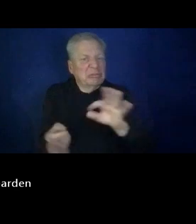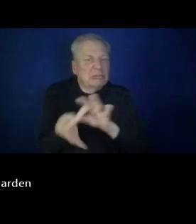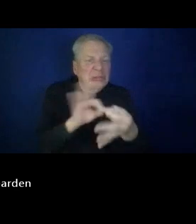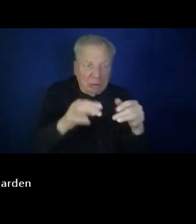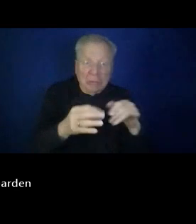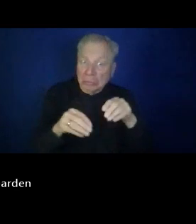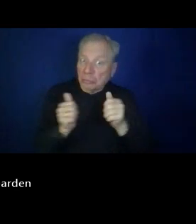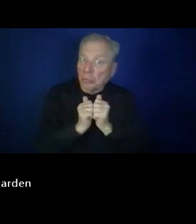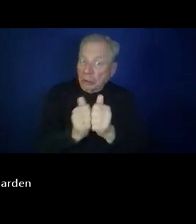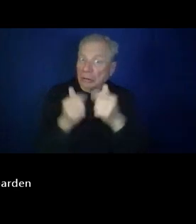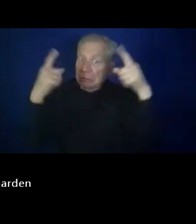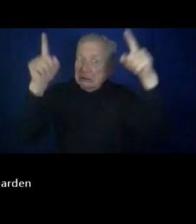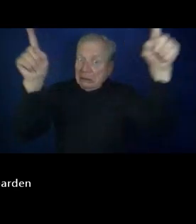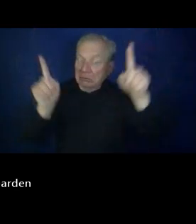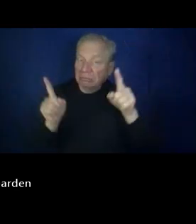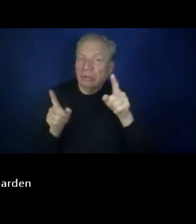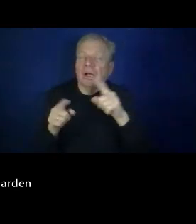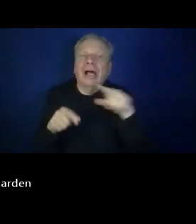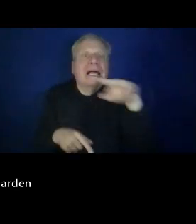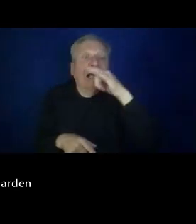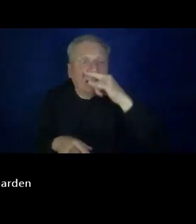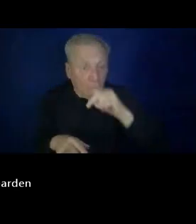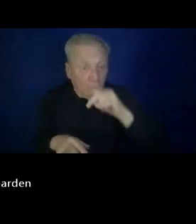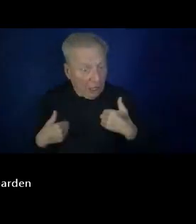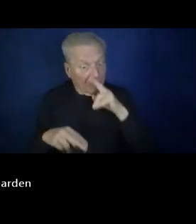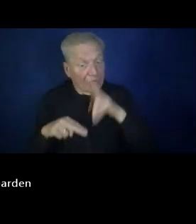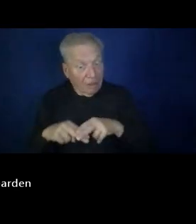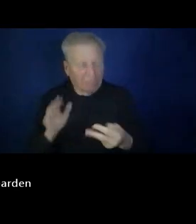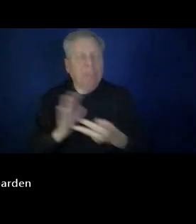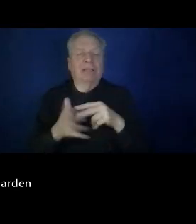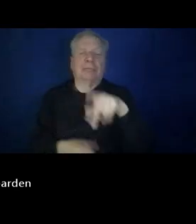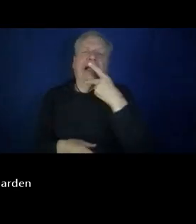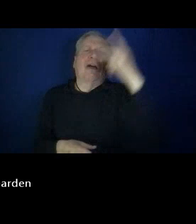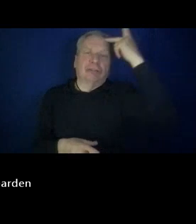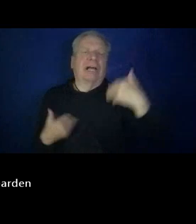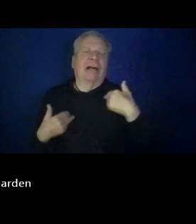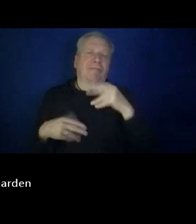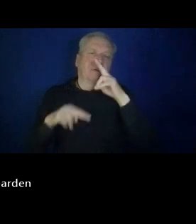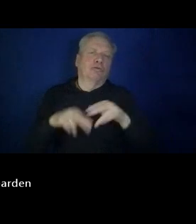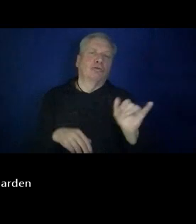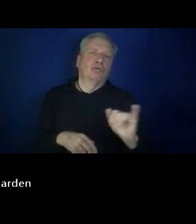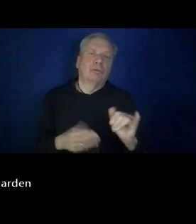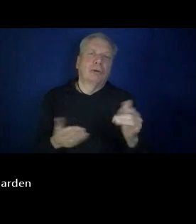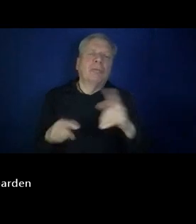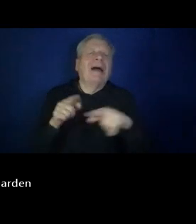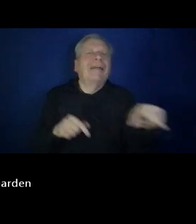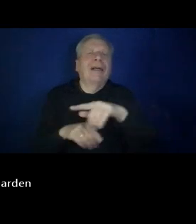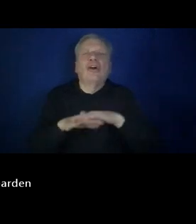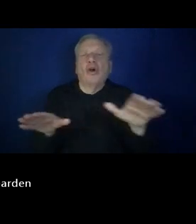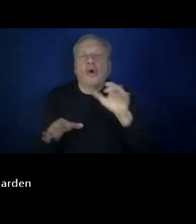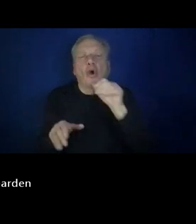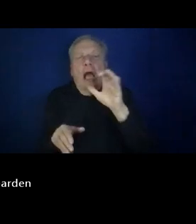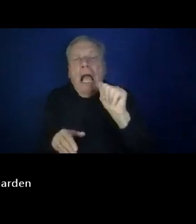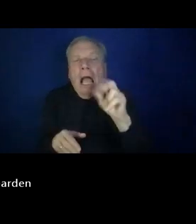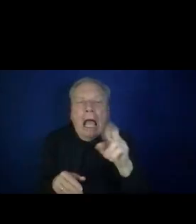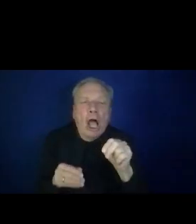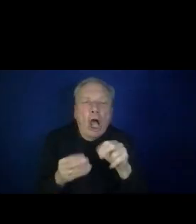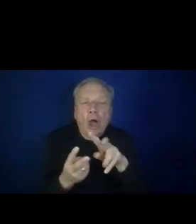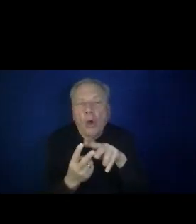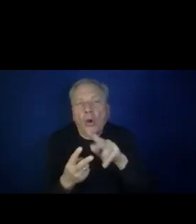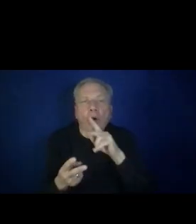in if the kids are having fun, the parents are having fun. You know, they don't care exactly what,